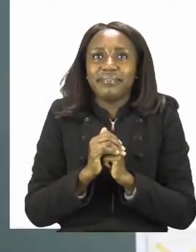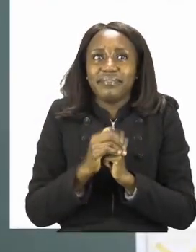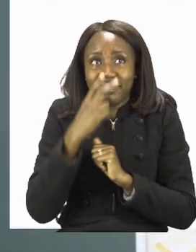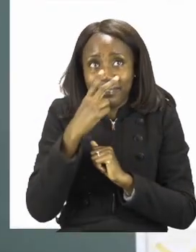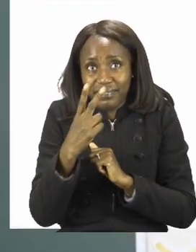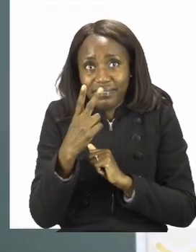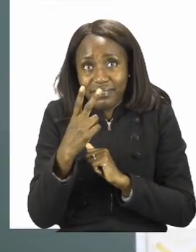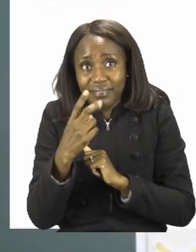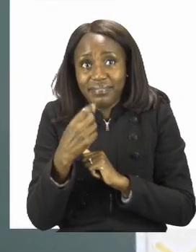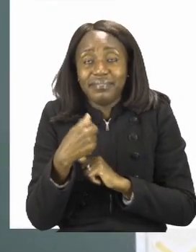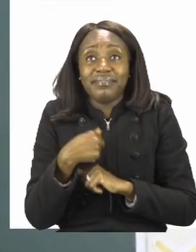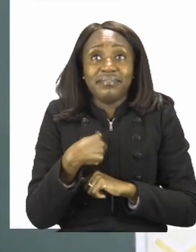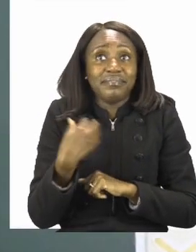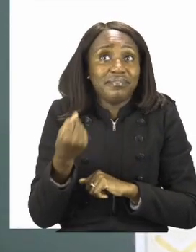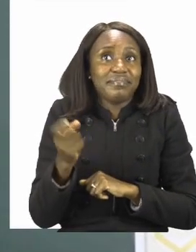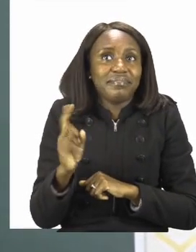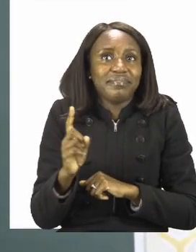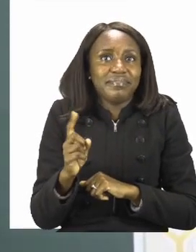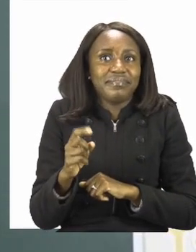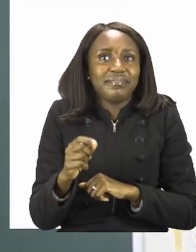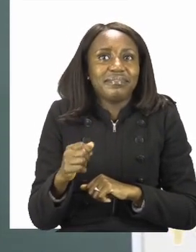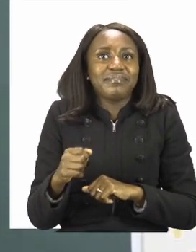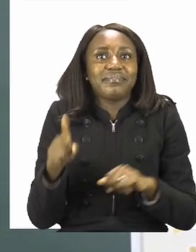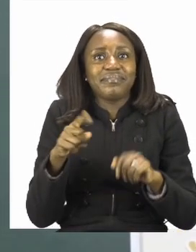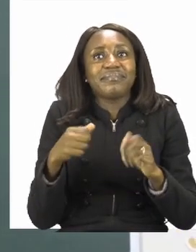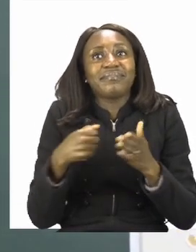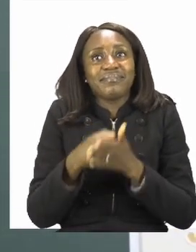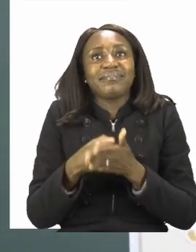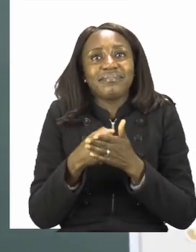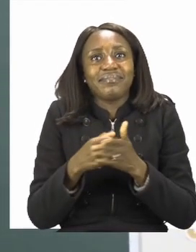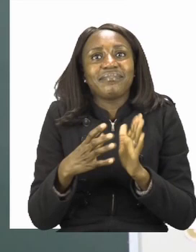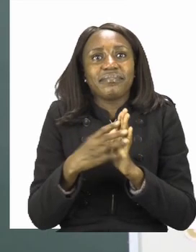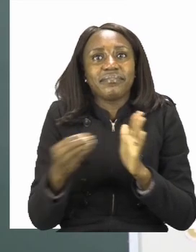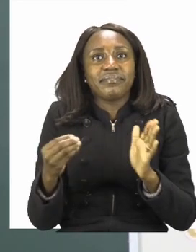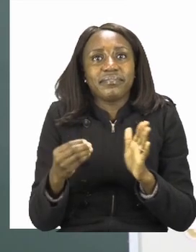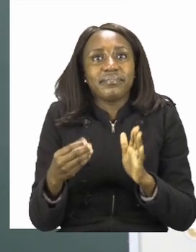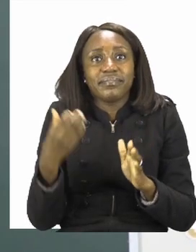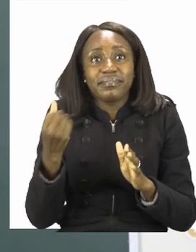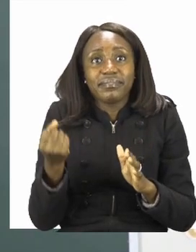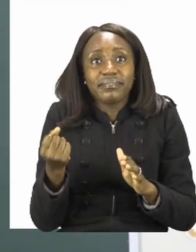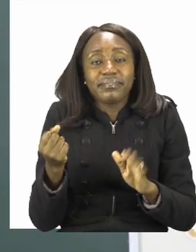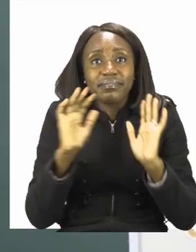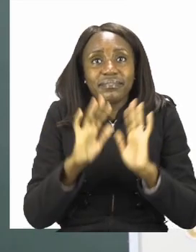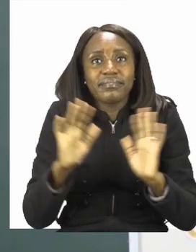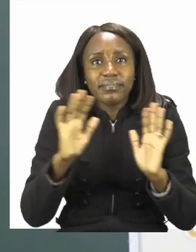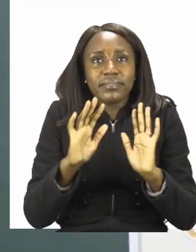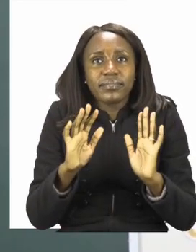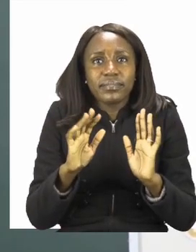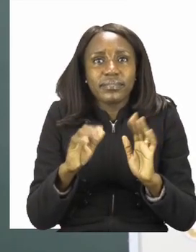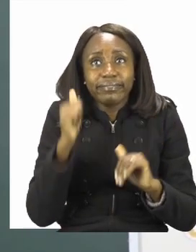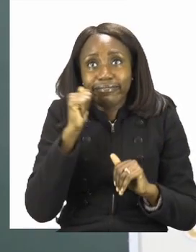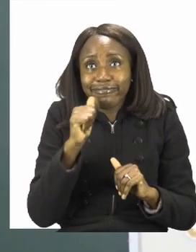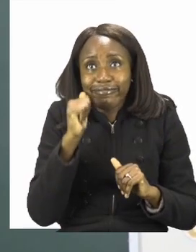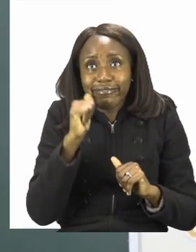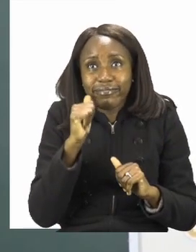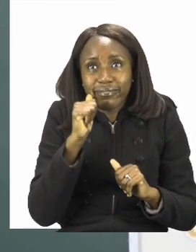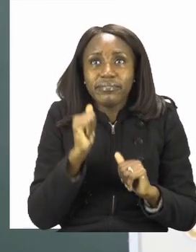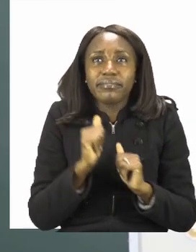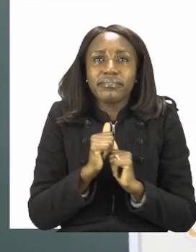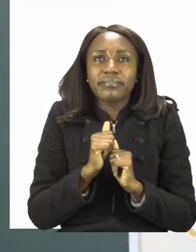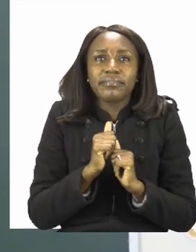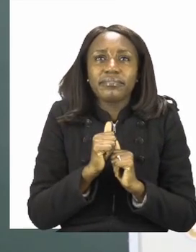what I have, so you can try and copy. Now, the colors that I have here are yellow,